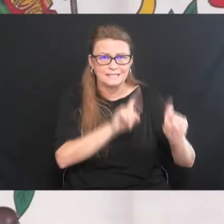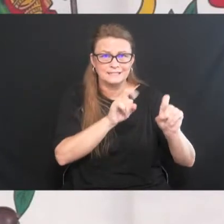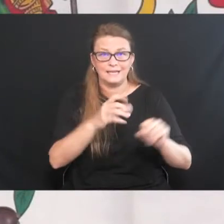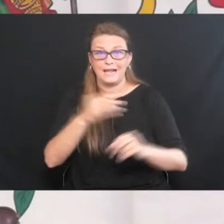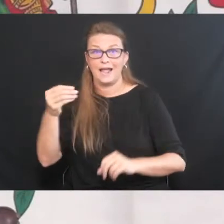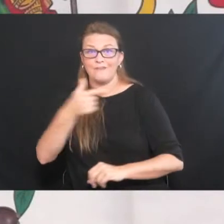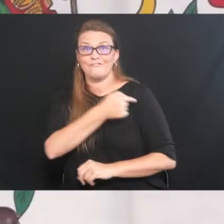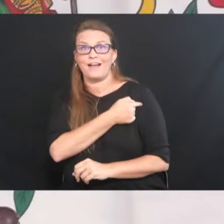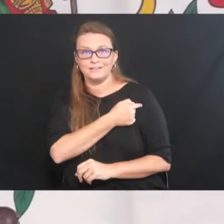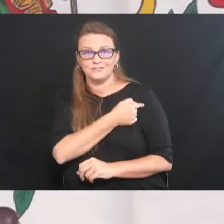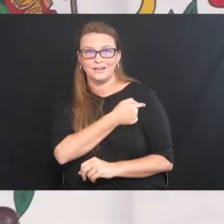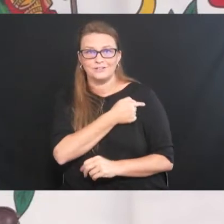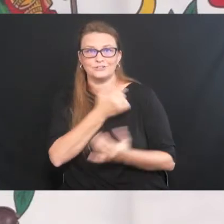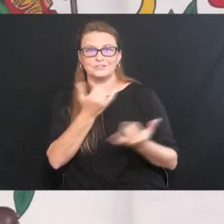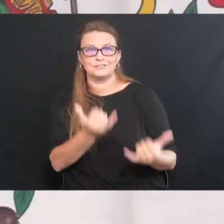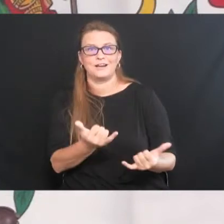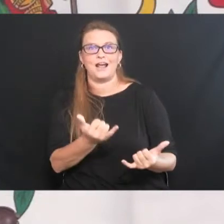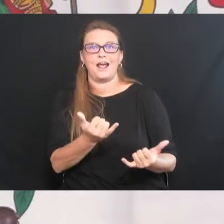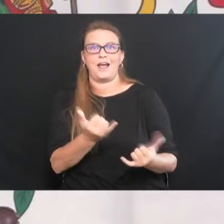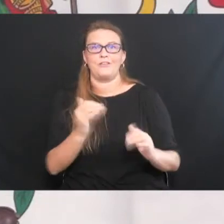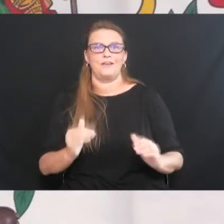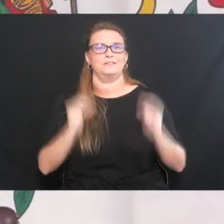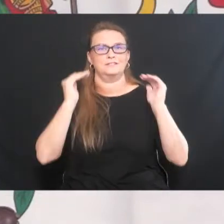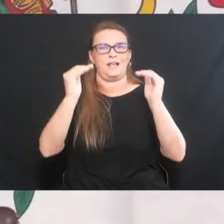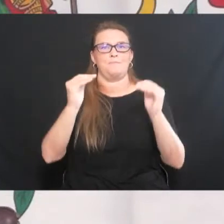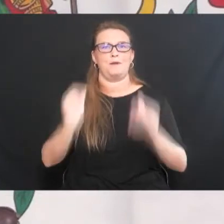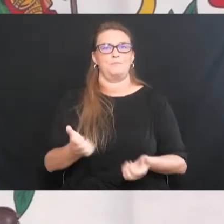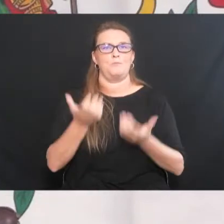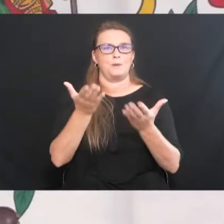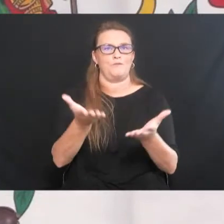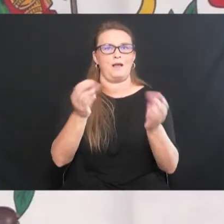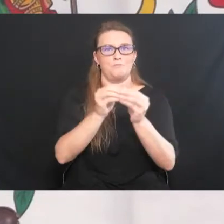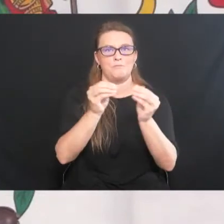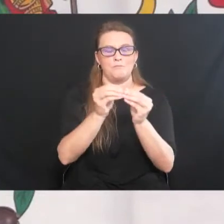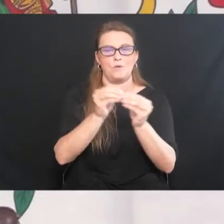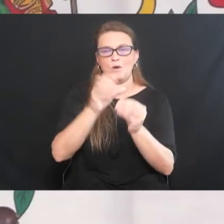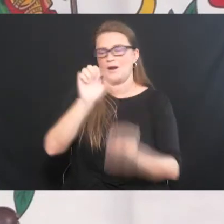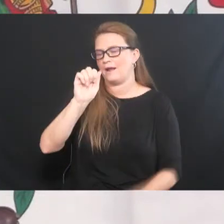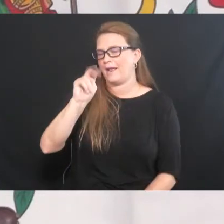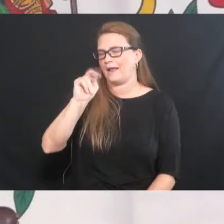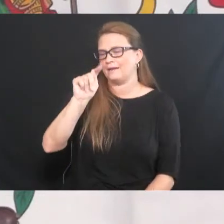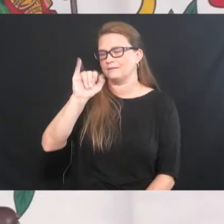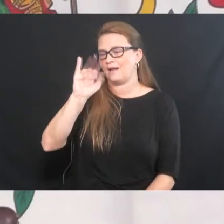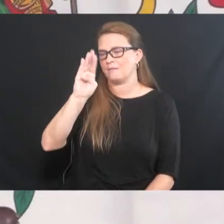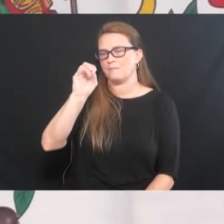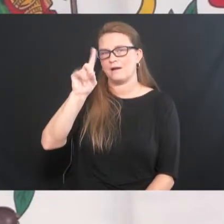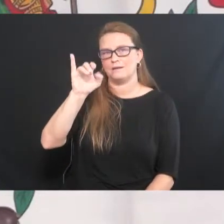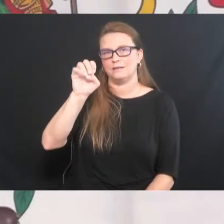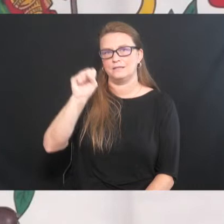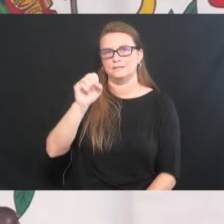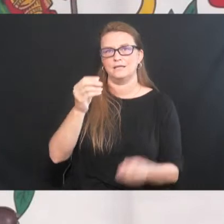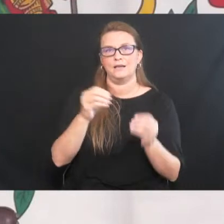vaccinations, and now they stepped up to provide more antibodies at 40 sites throughout the state. Their